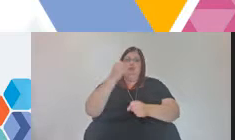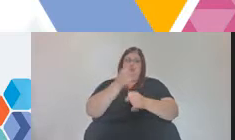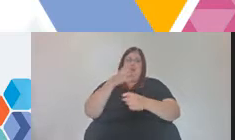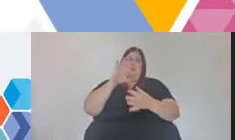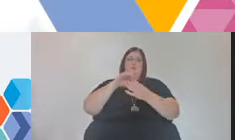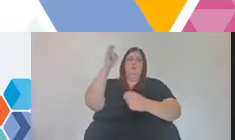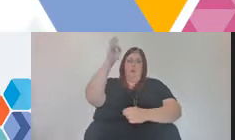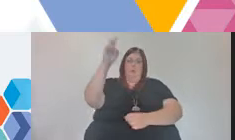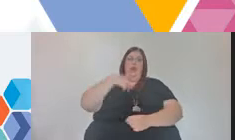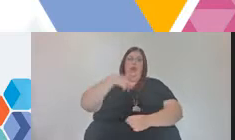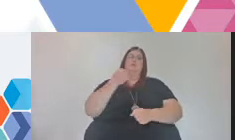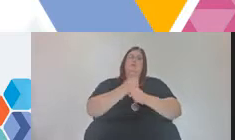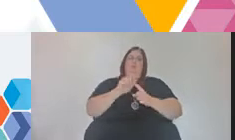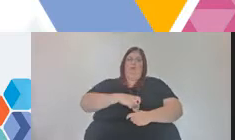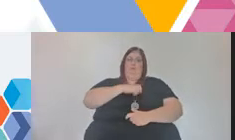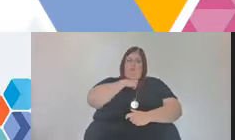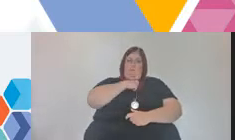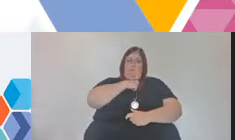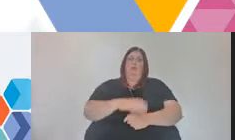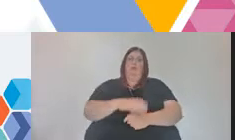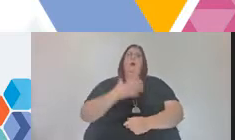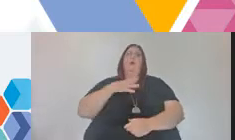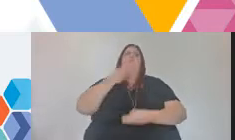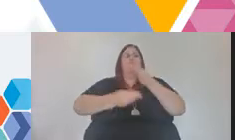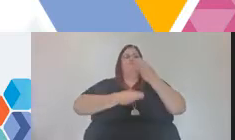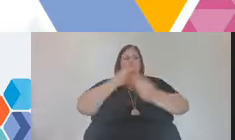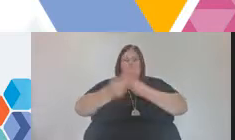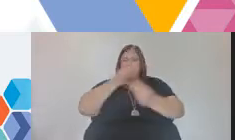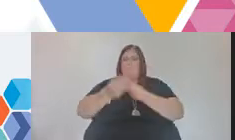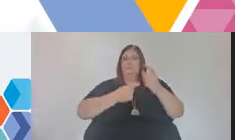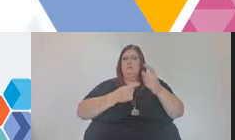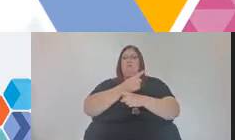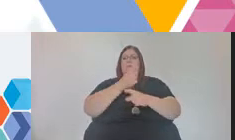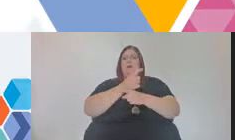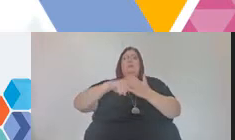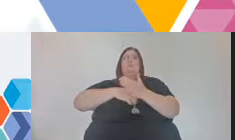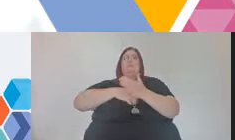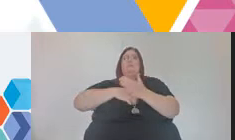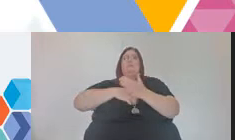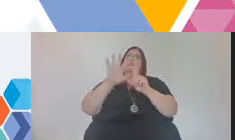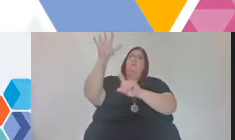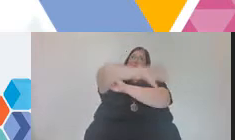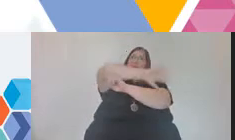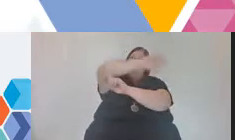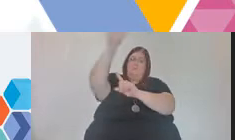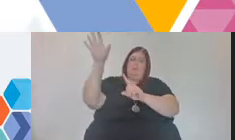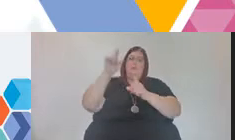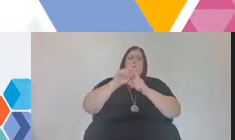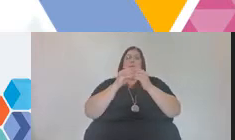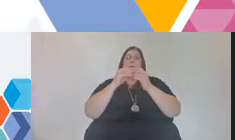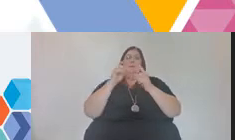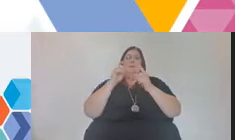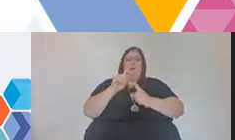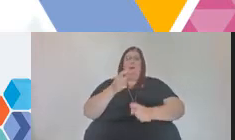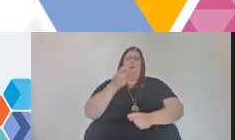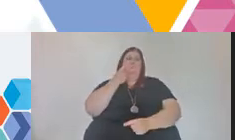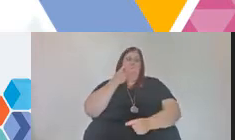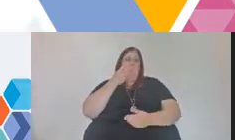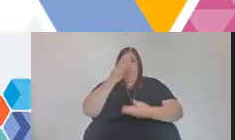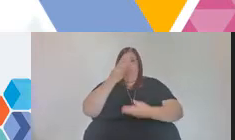a GP in Stoke. So I'm going to talk a little bit about the development of the Northern Staffordshire Place-Based Partnership. Next slide,